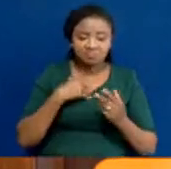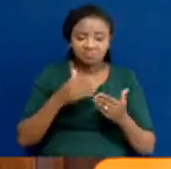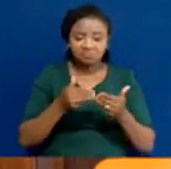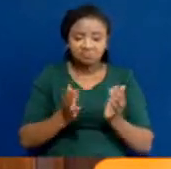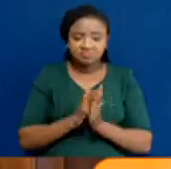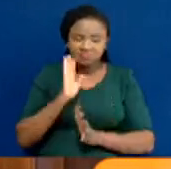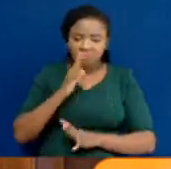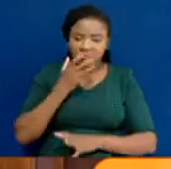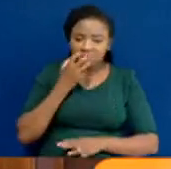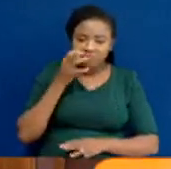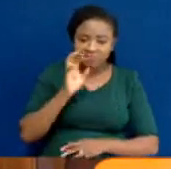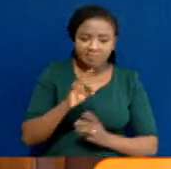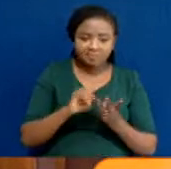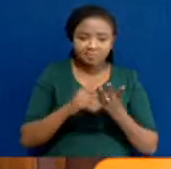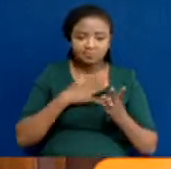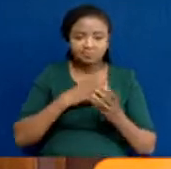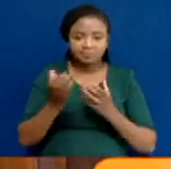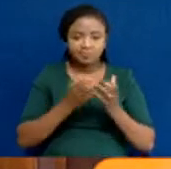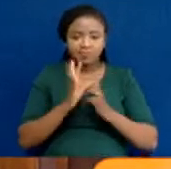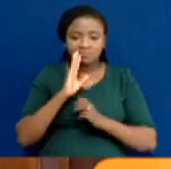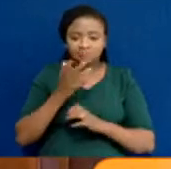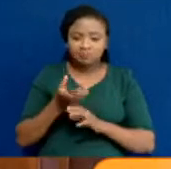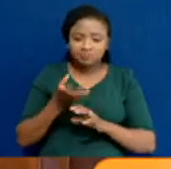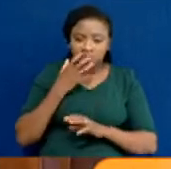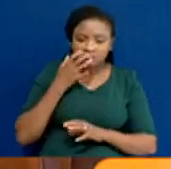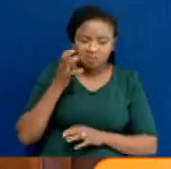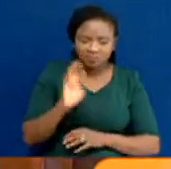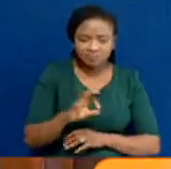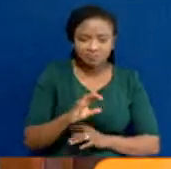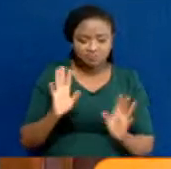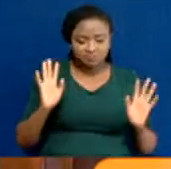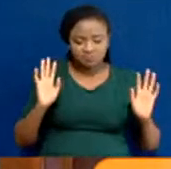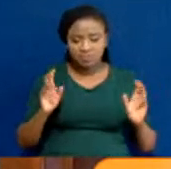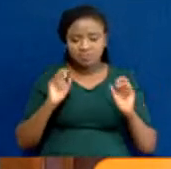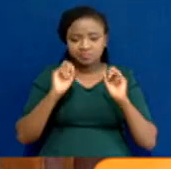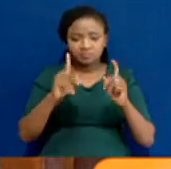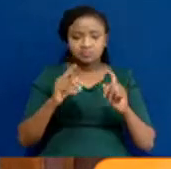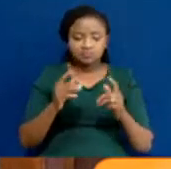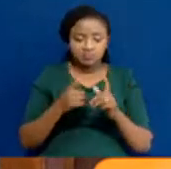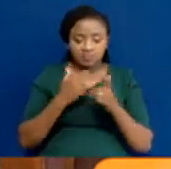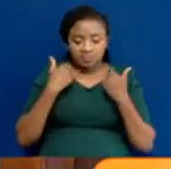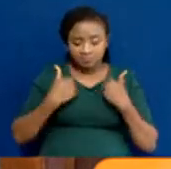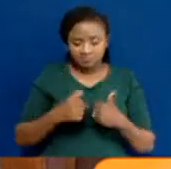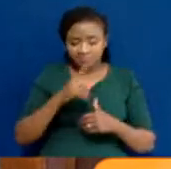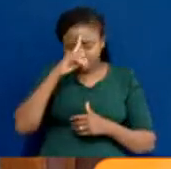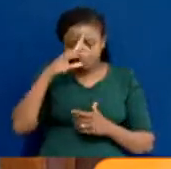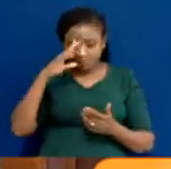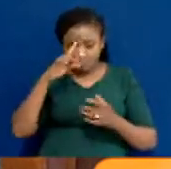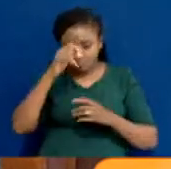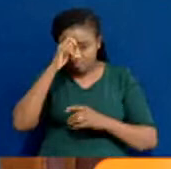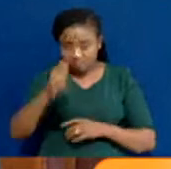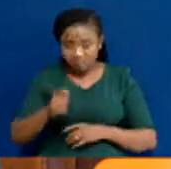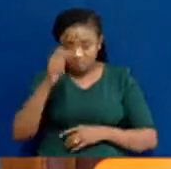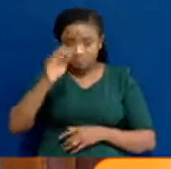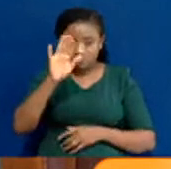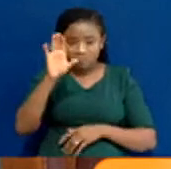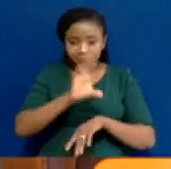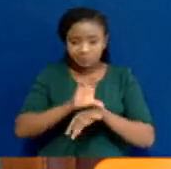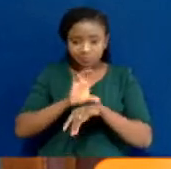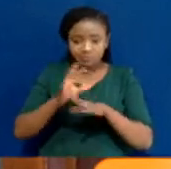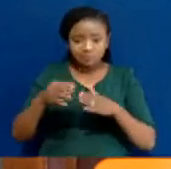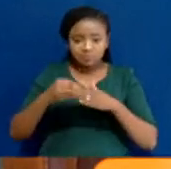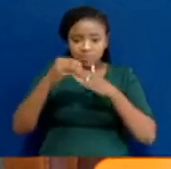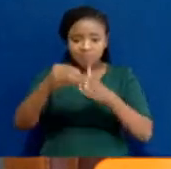is going to be cursed. So we have given, and I respect the leadership of the church. I respect people in